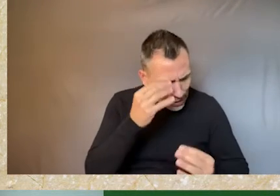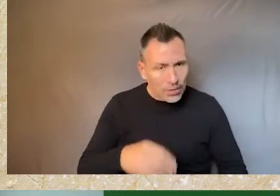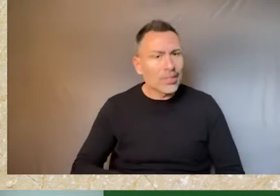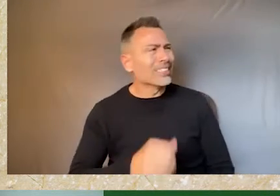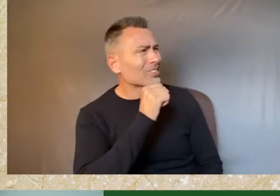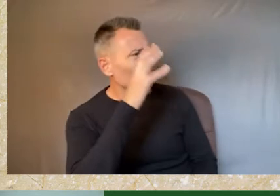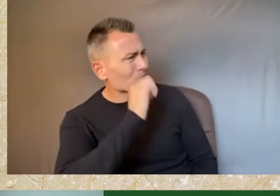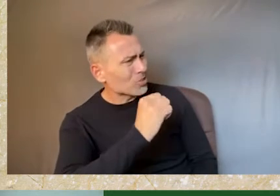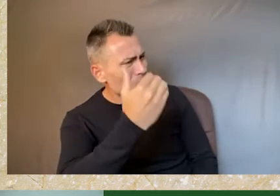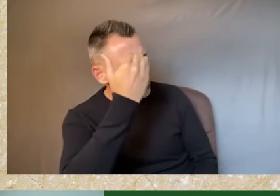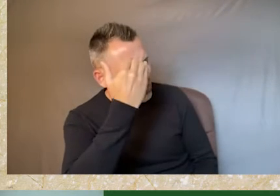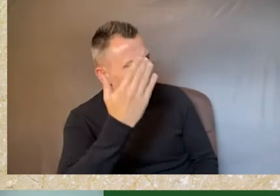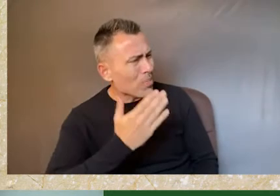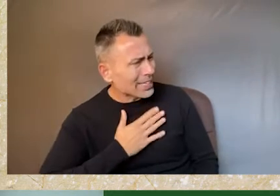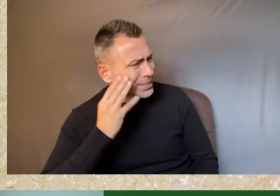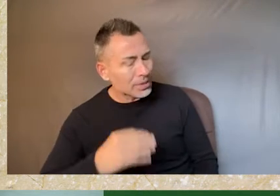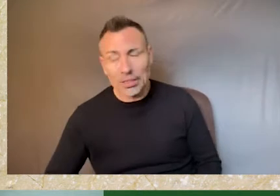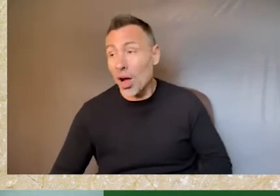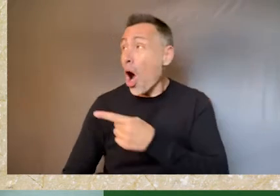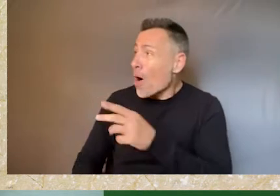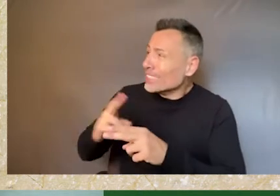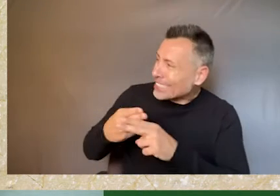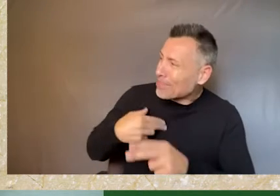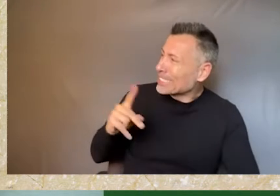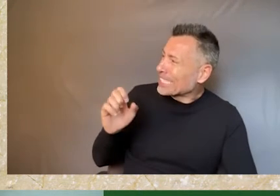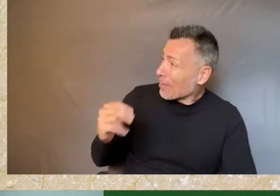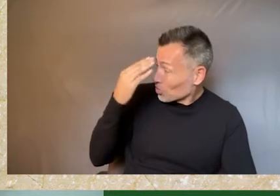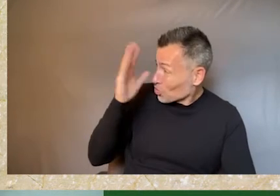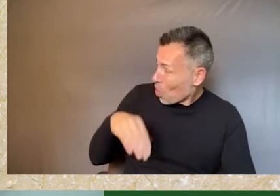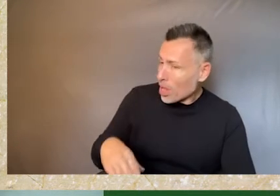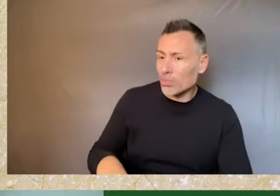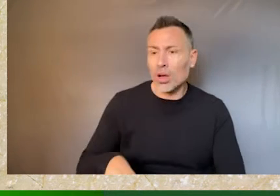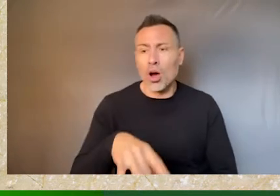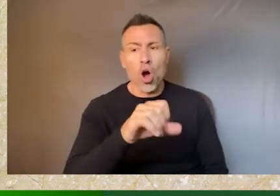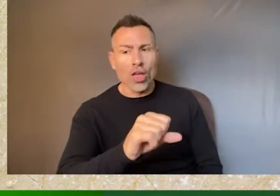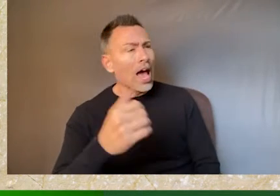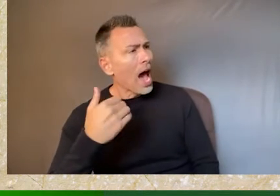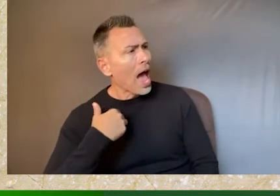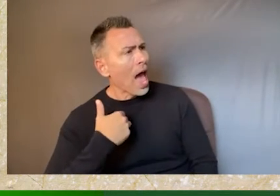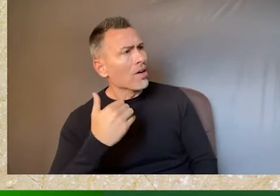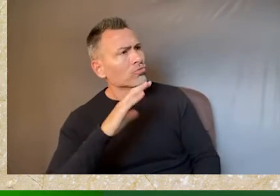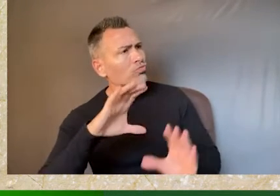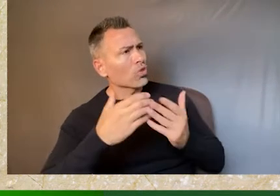Oh, it's Kevin. Do you know him? Oh yeah, we've got our own secret club.